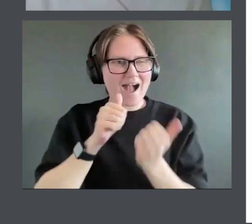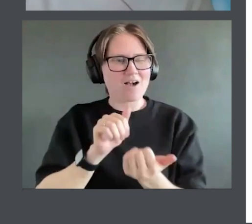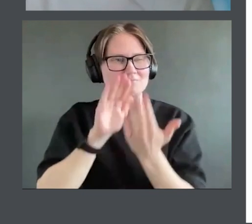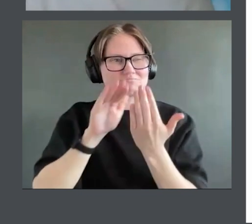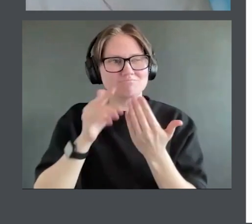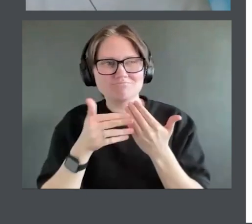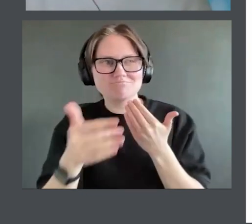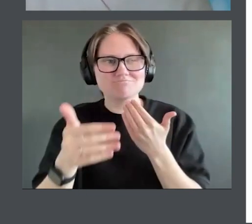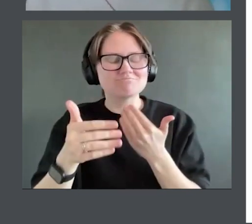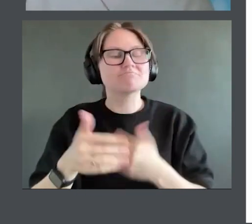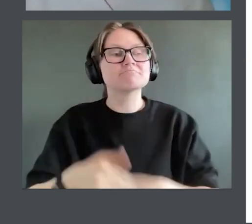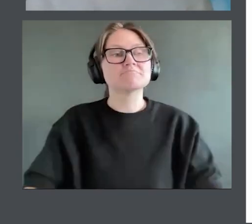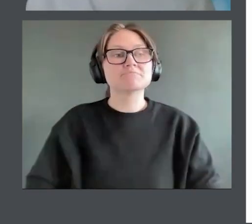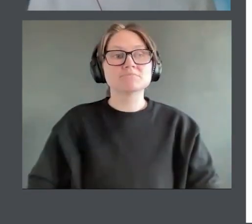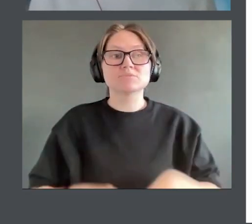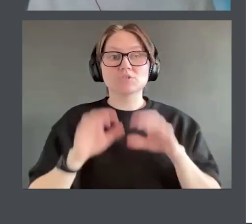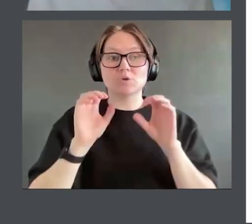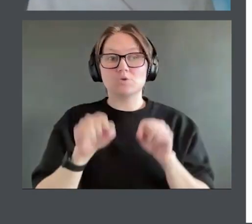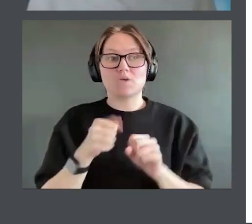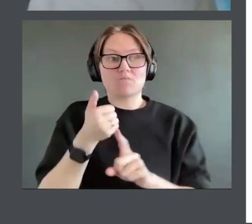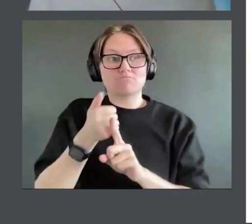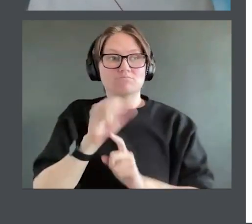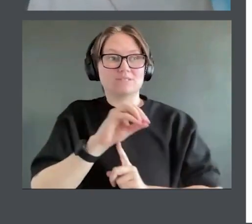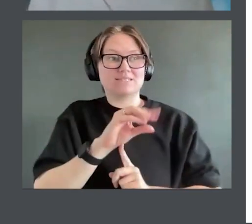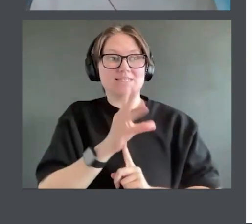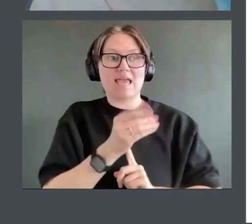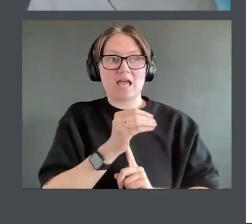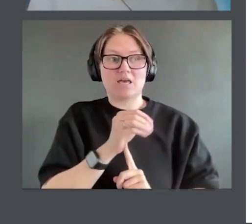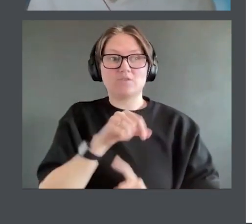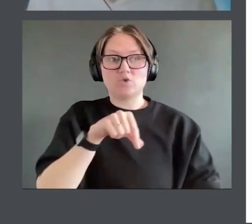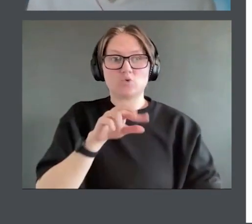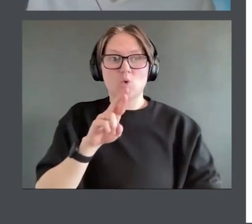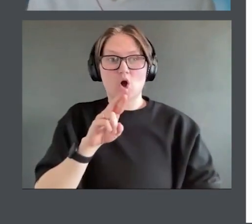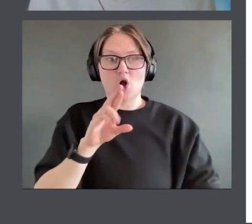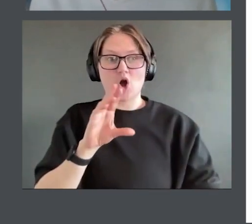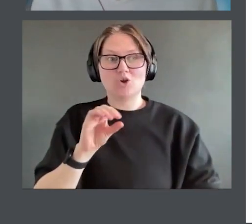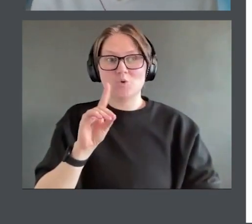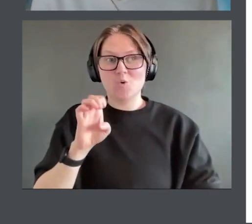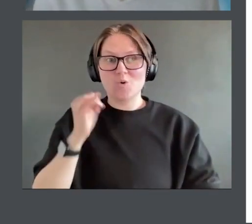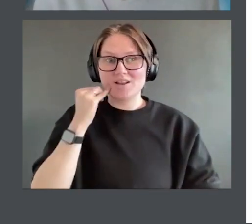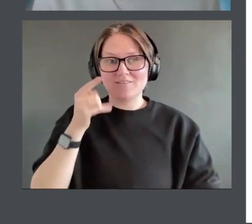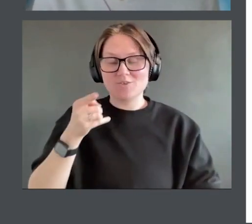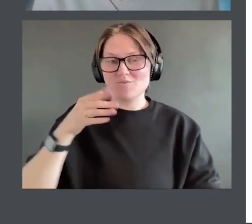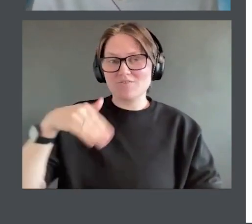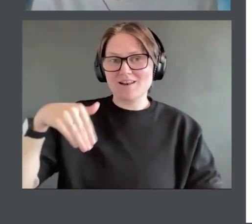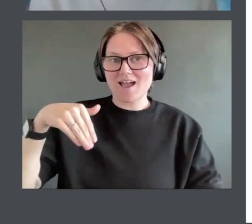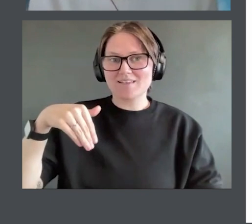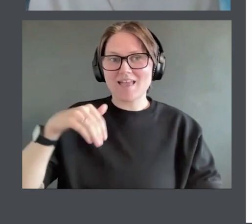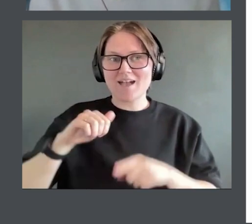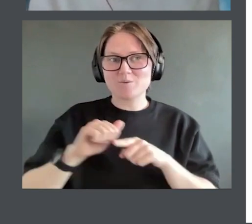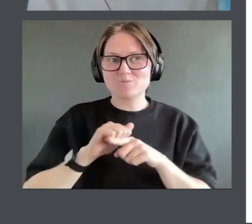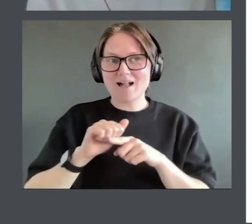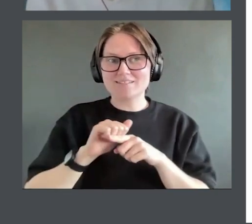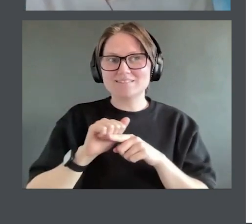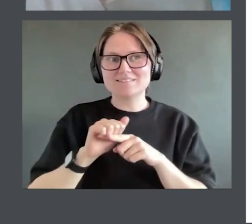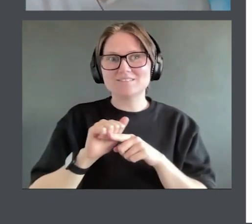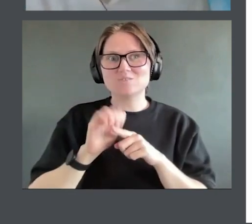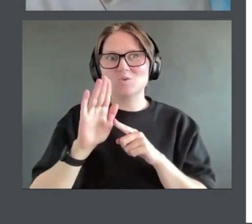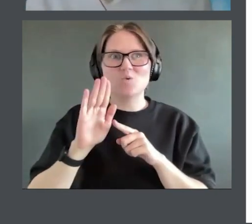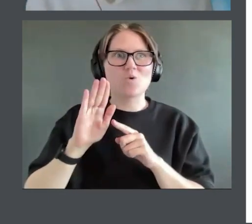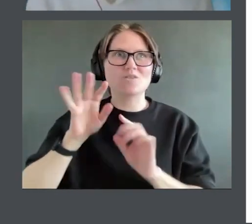So you can either scan this QR code if you didn't use the practice with sharing your dream